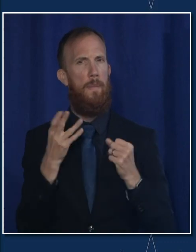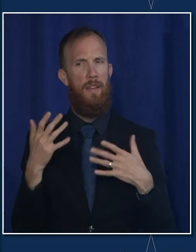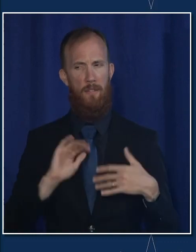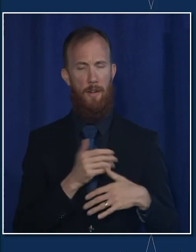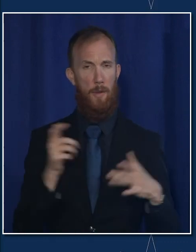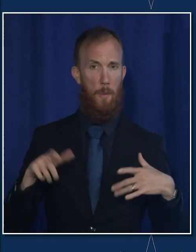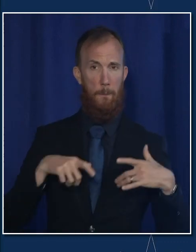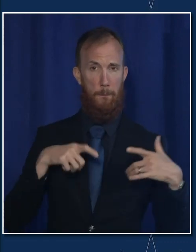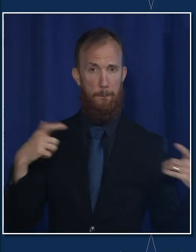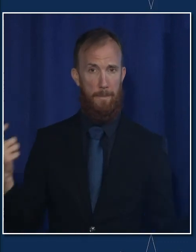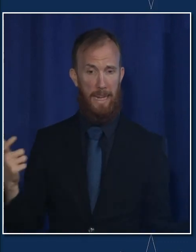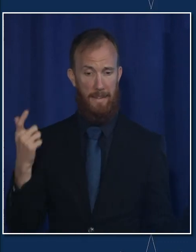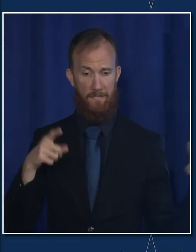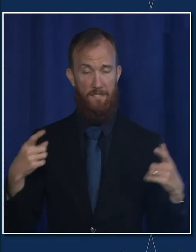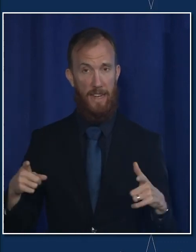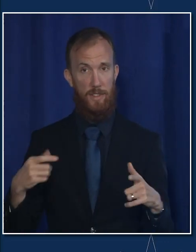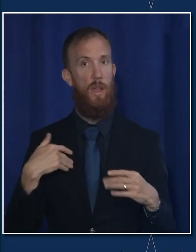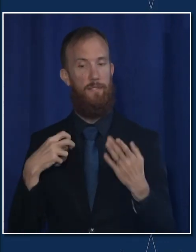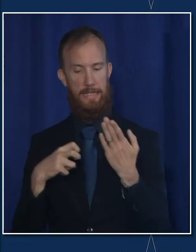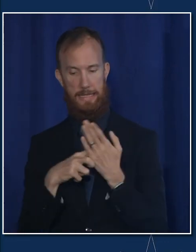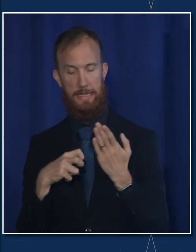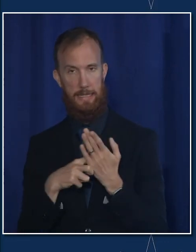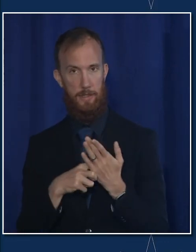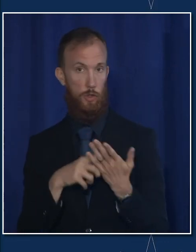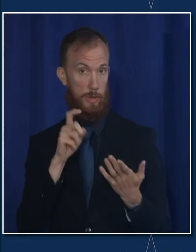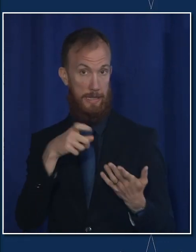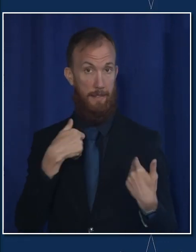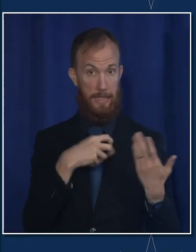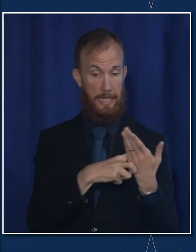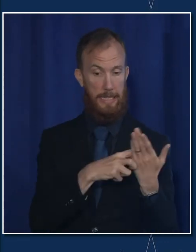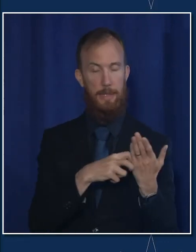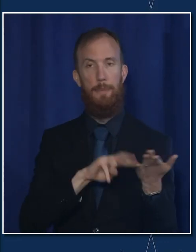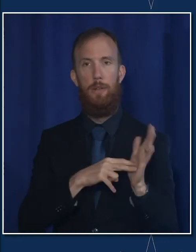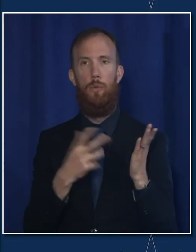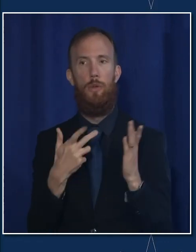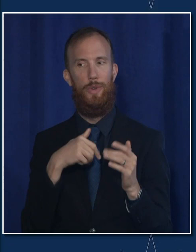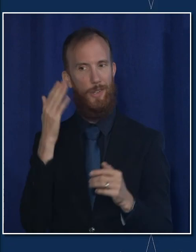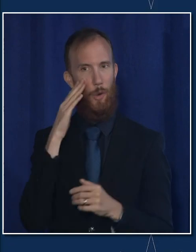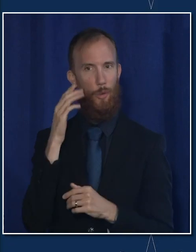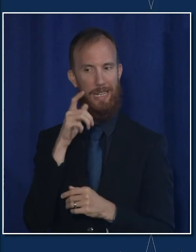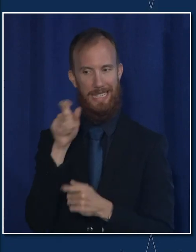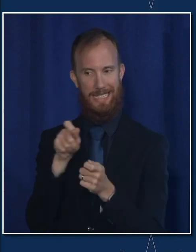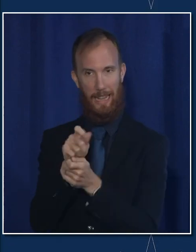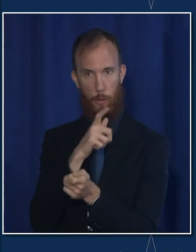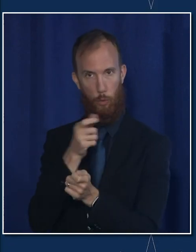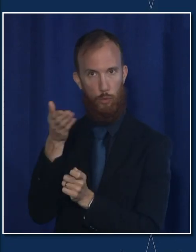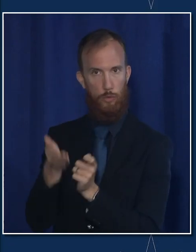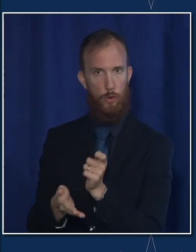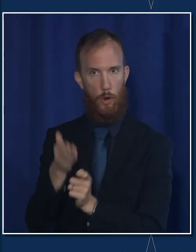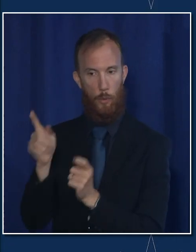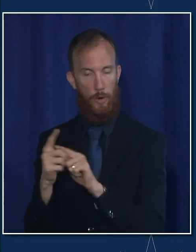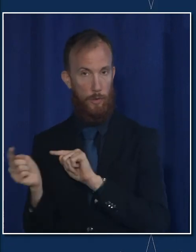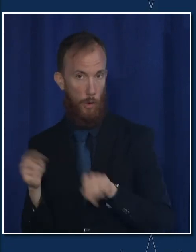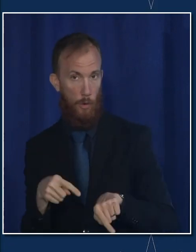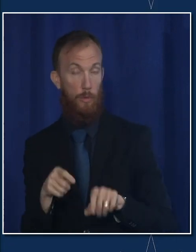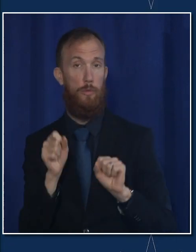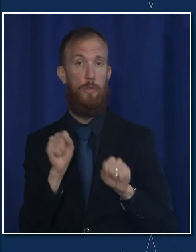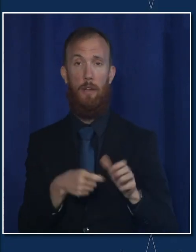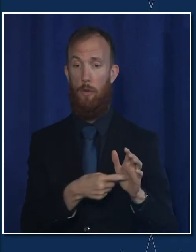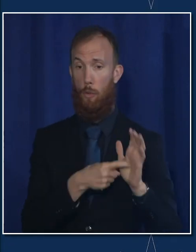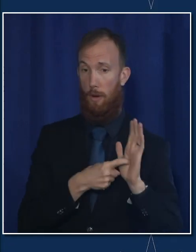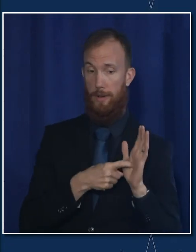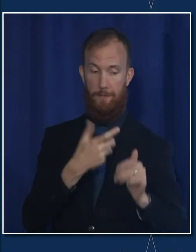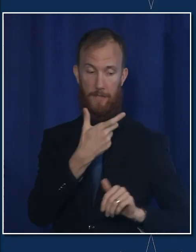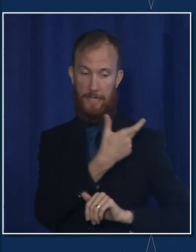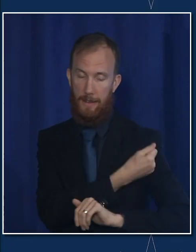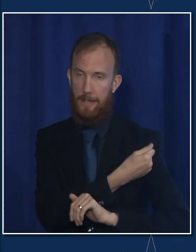events, concerts, et cetera, they're ticketed. So we know exactly who has attended. We're able to require vaccination or testing, for